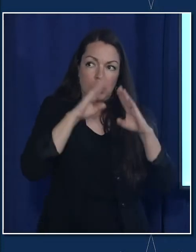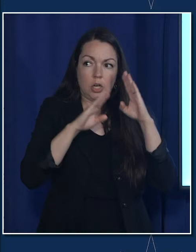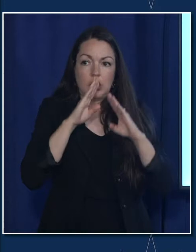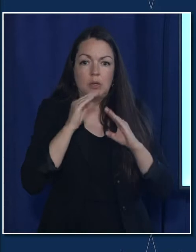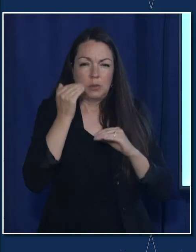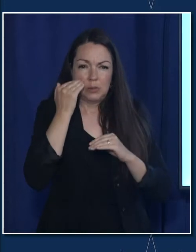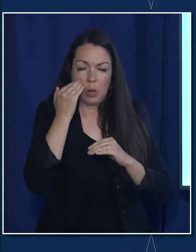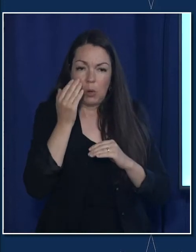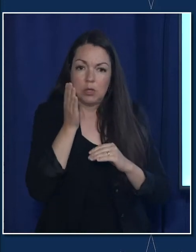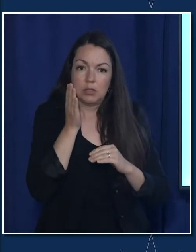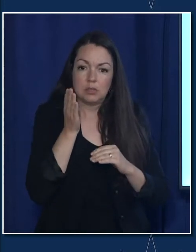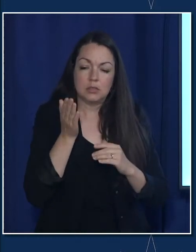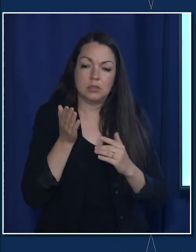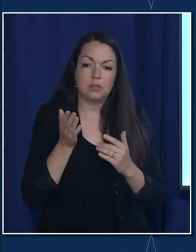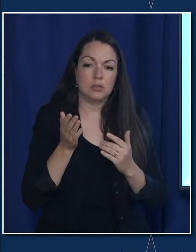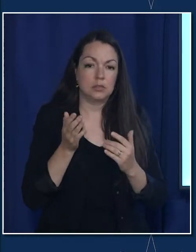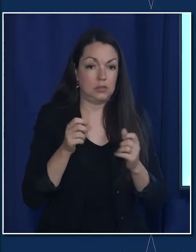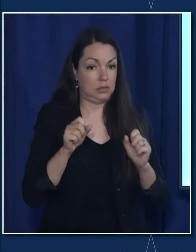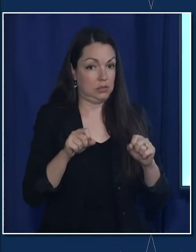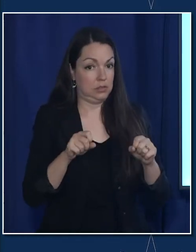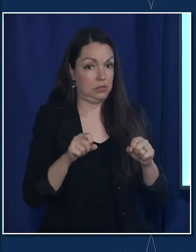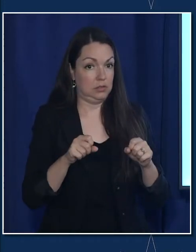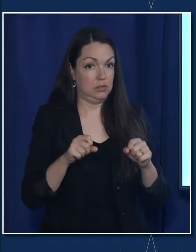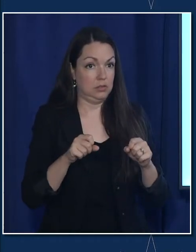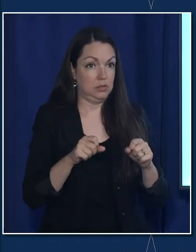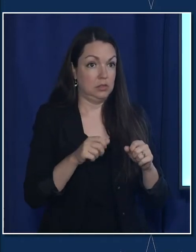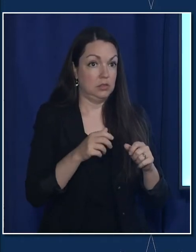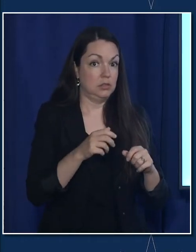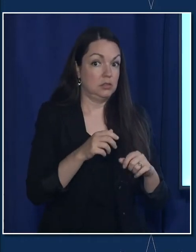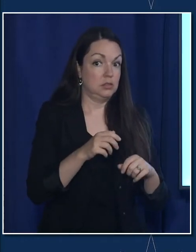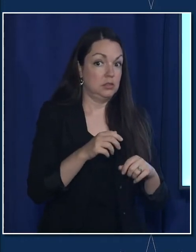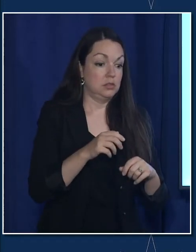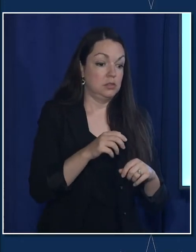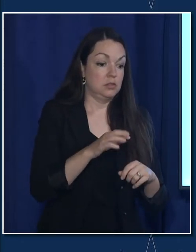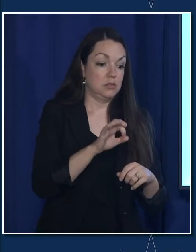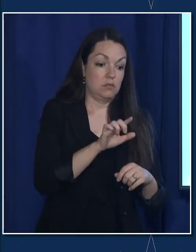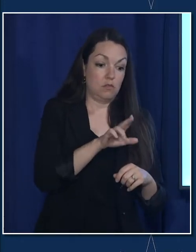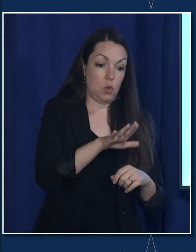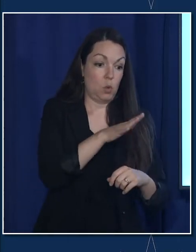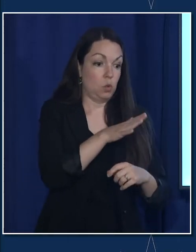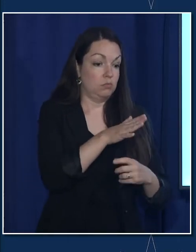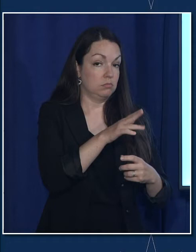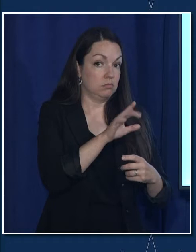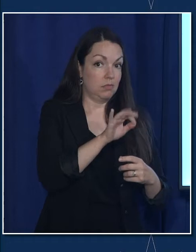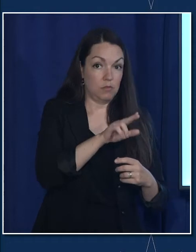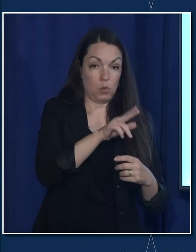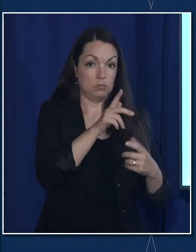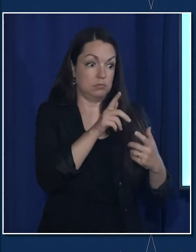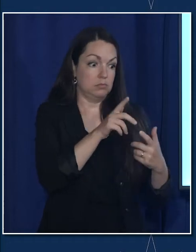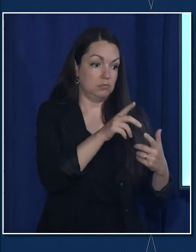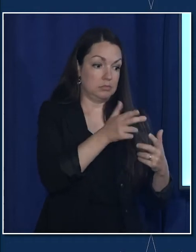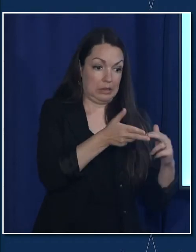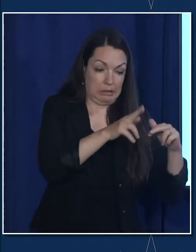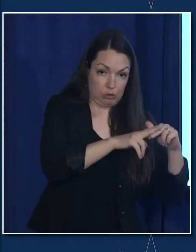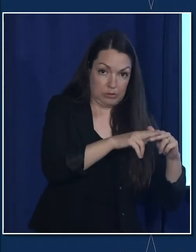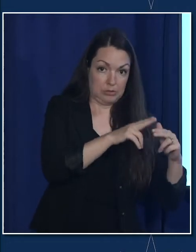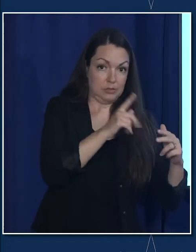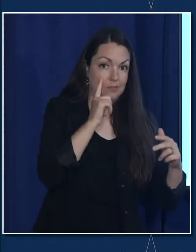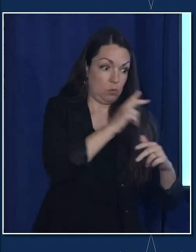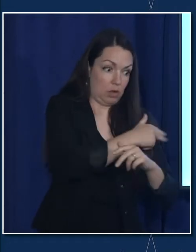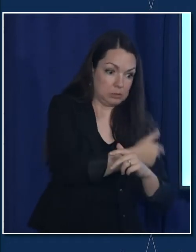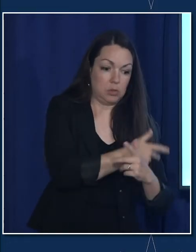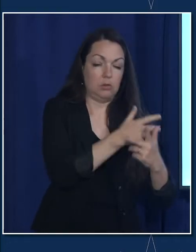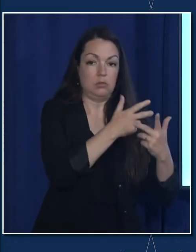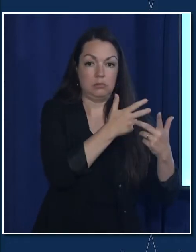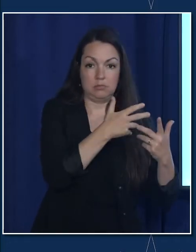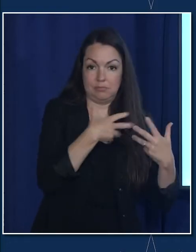be an increase particularly on the healthcare system related to influenza, paired with what we have continued to see as a big